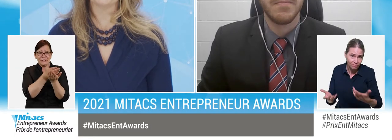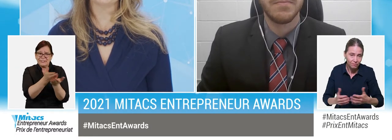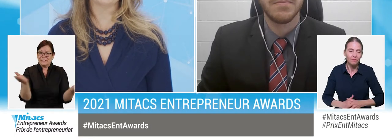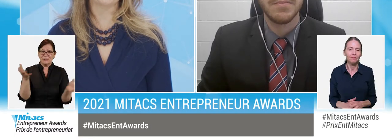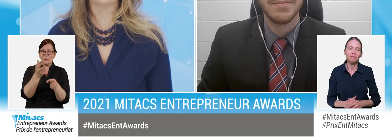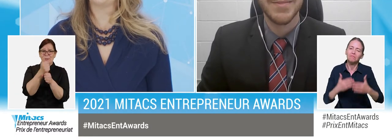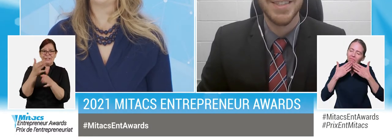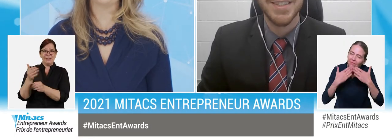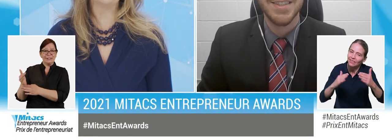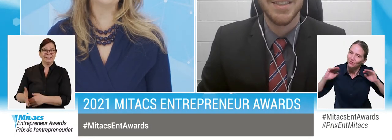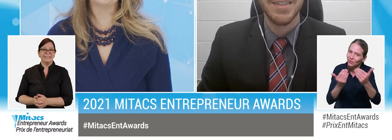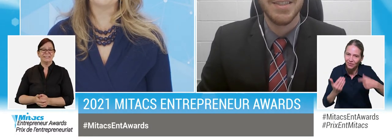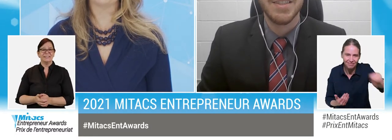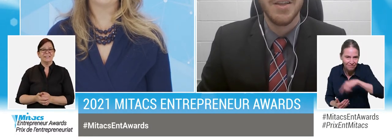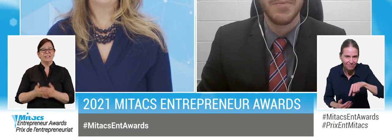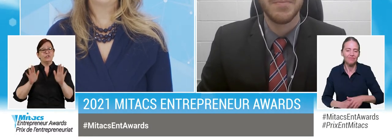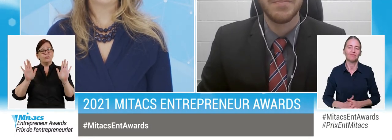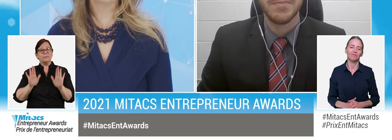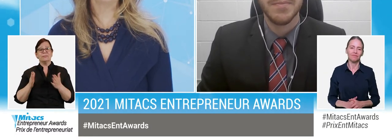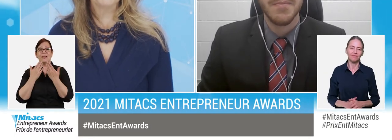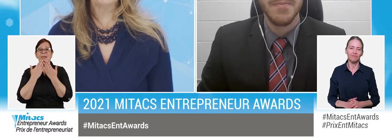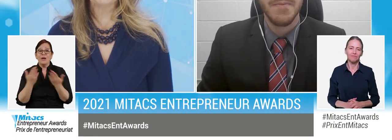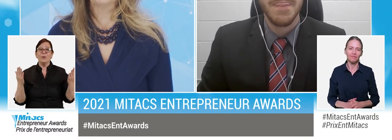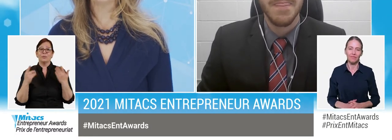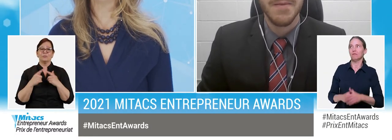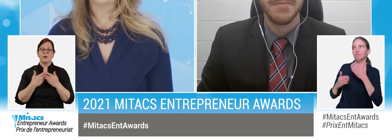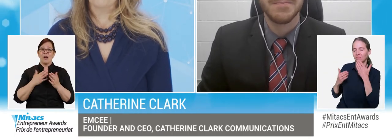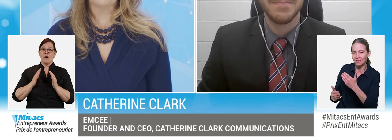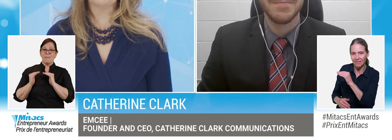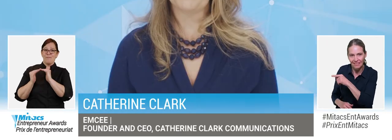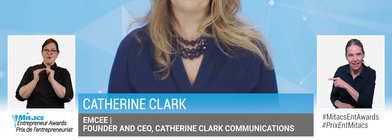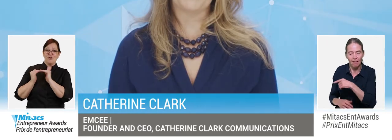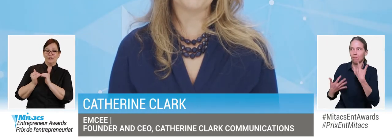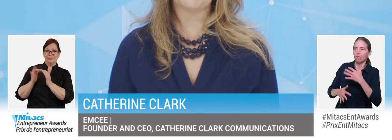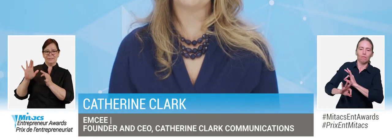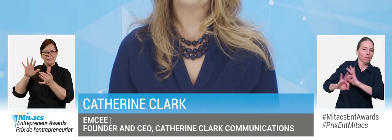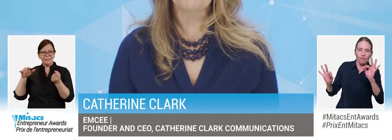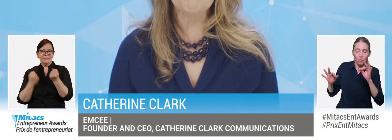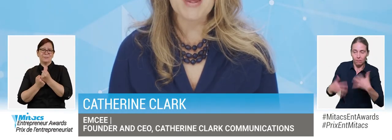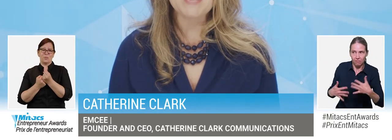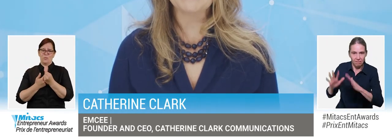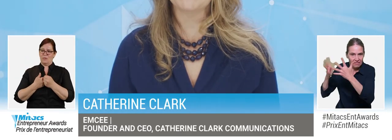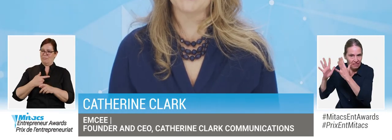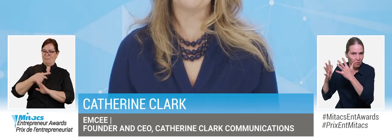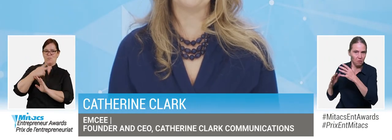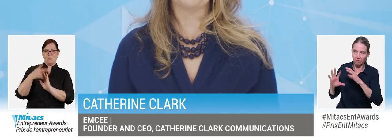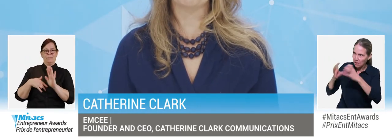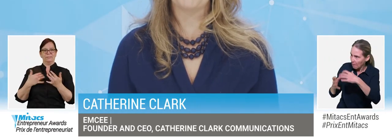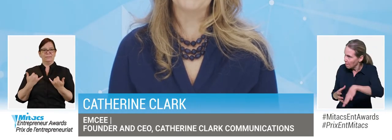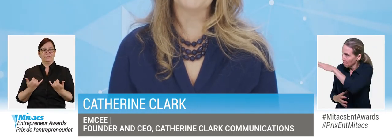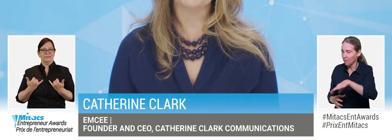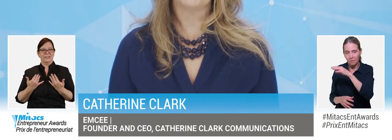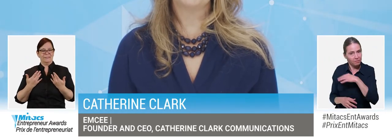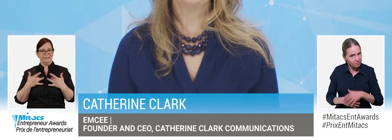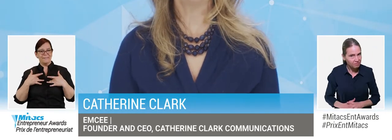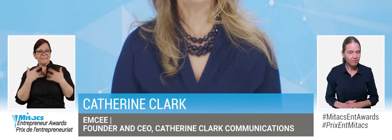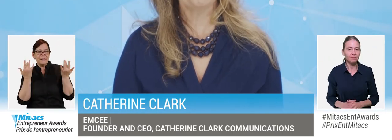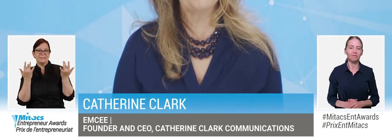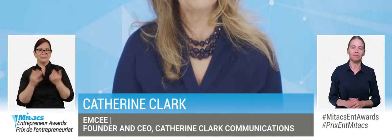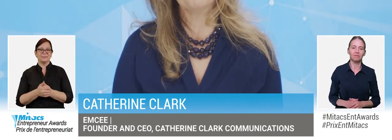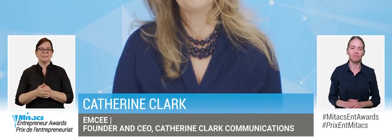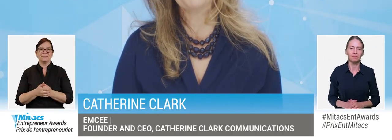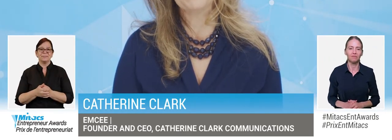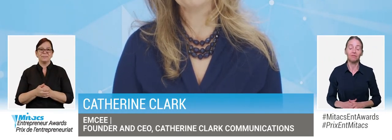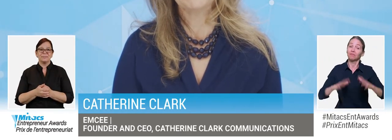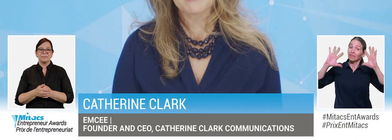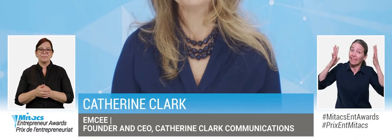and congratulations to you and your whole team. And congratulations to all of our winners, and a tremendous thank you to our partners who